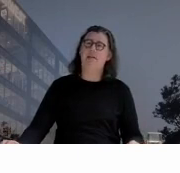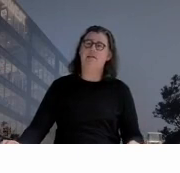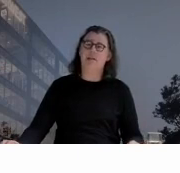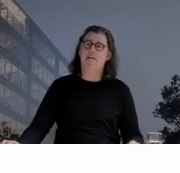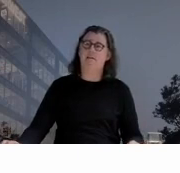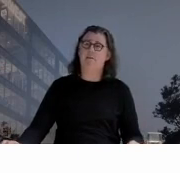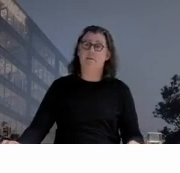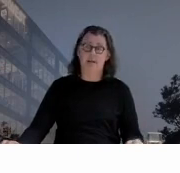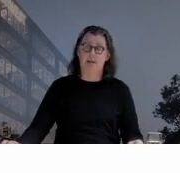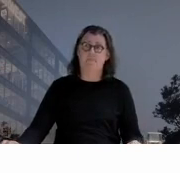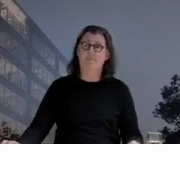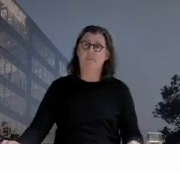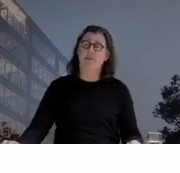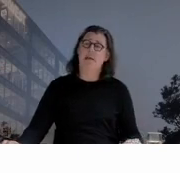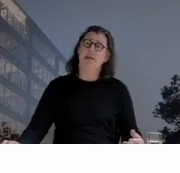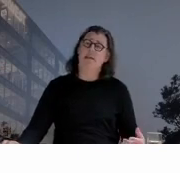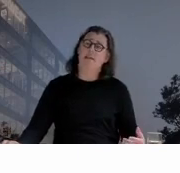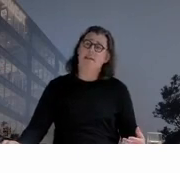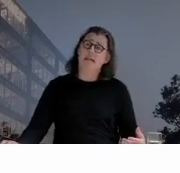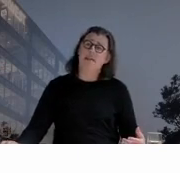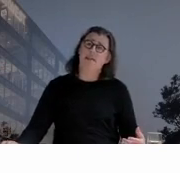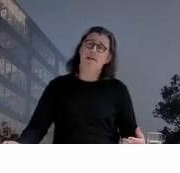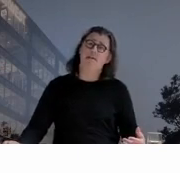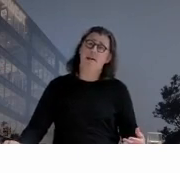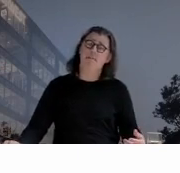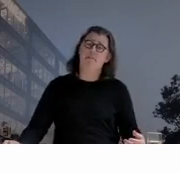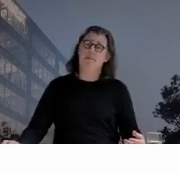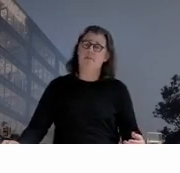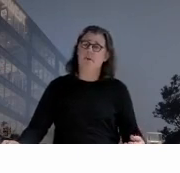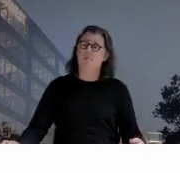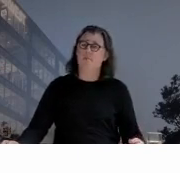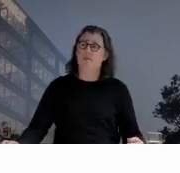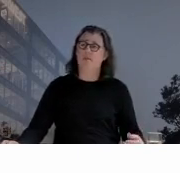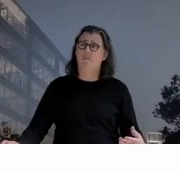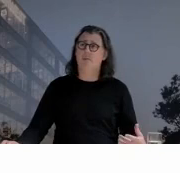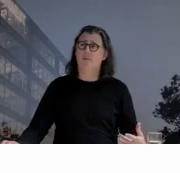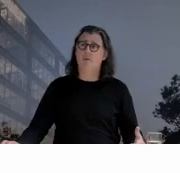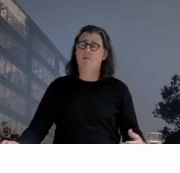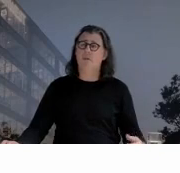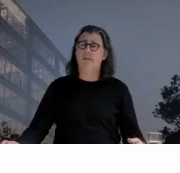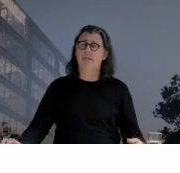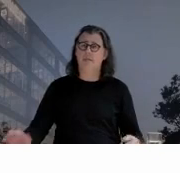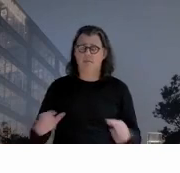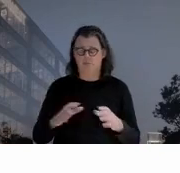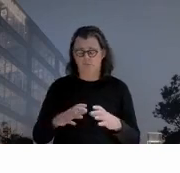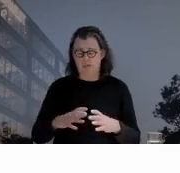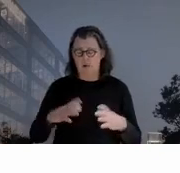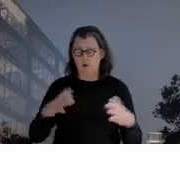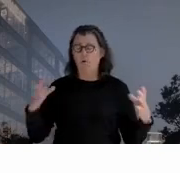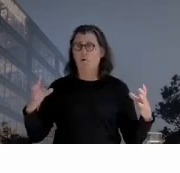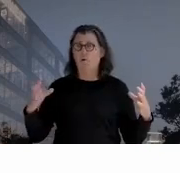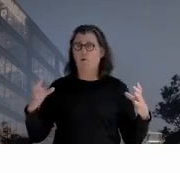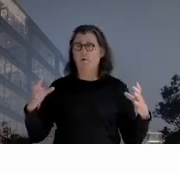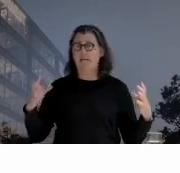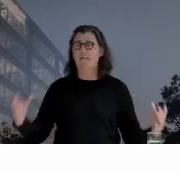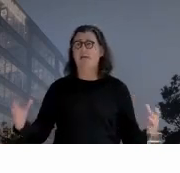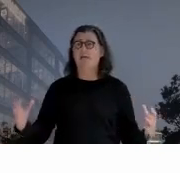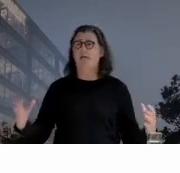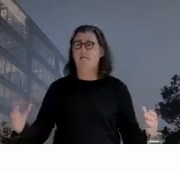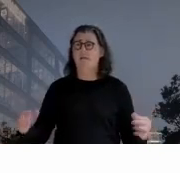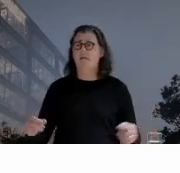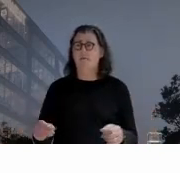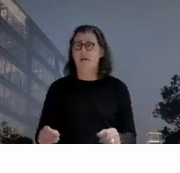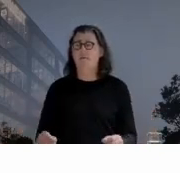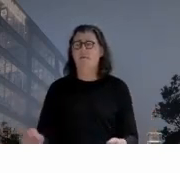that's really cradle to cradle. That diagram sums up in one piece this whole